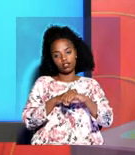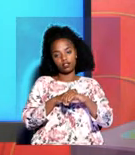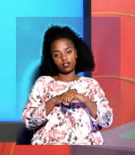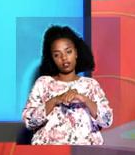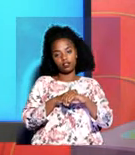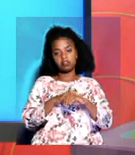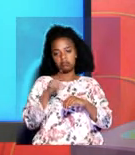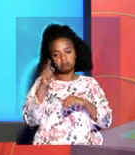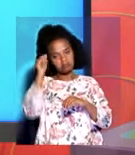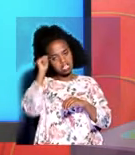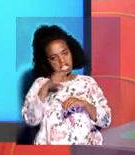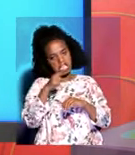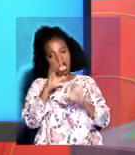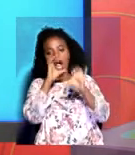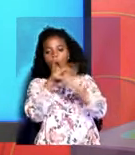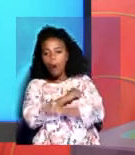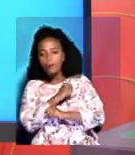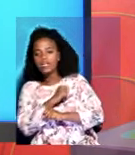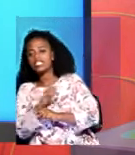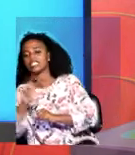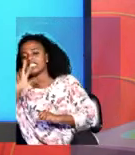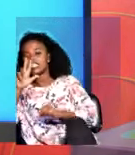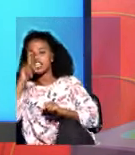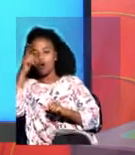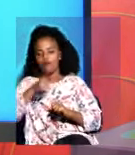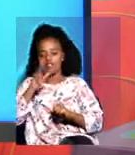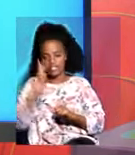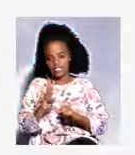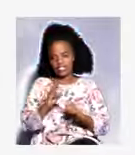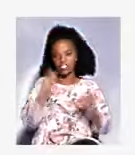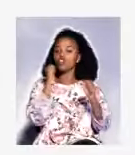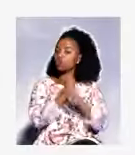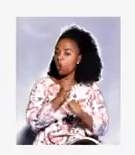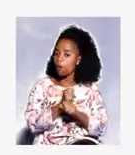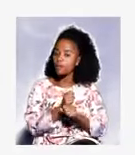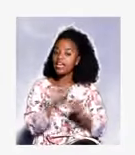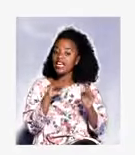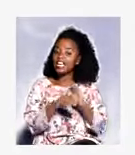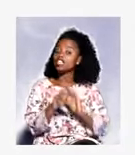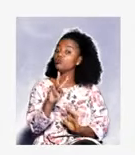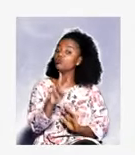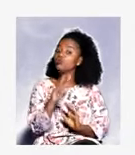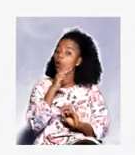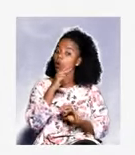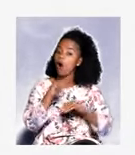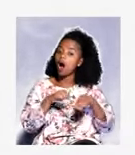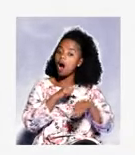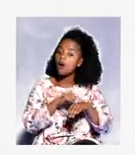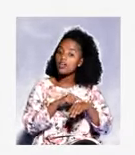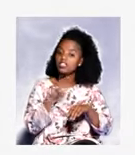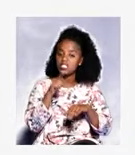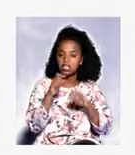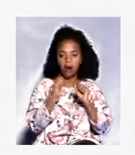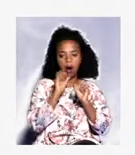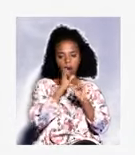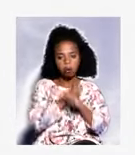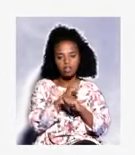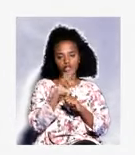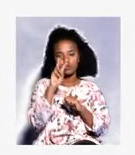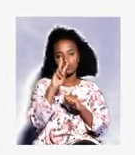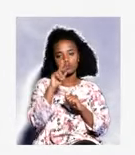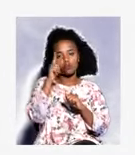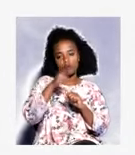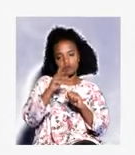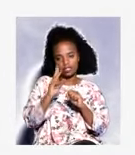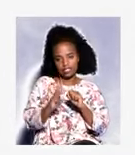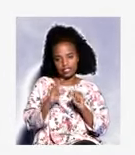hours, he completes 3/6 of the job. In 2 hours, he can complete 2/6 of